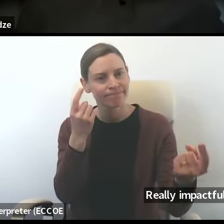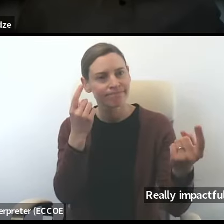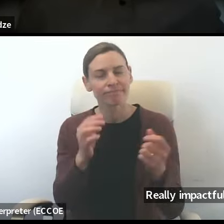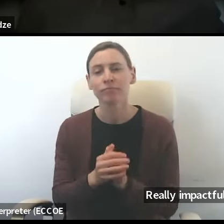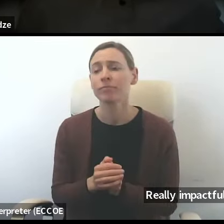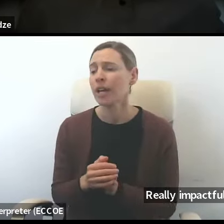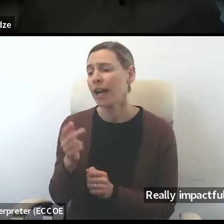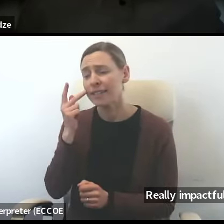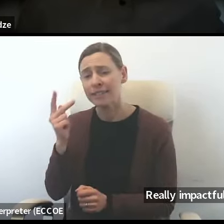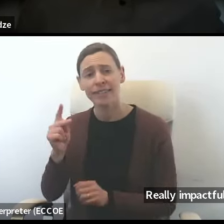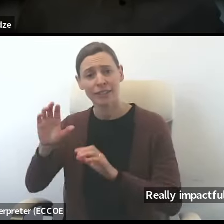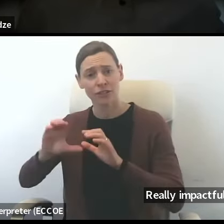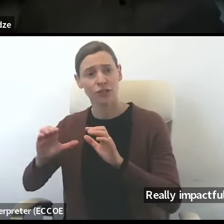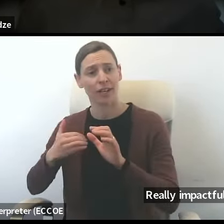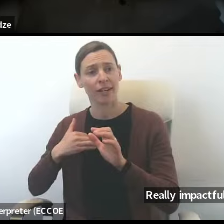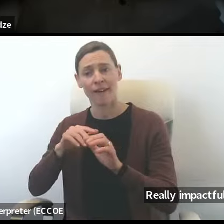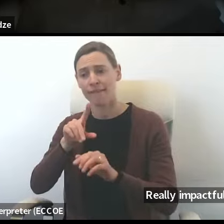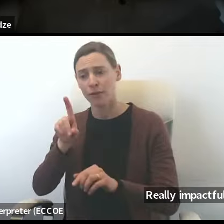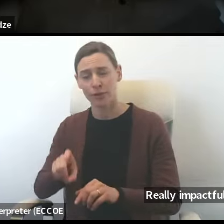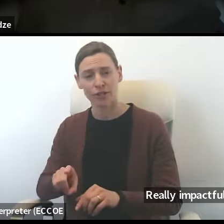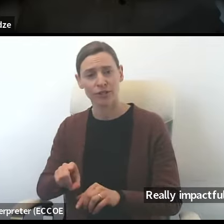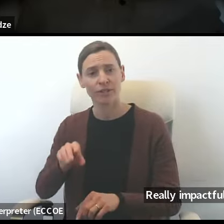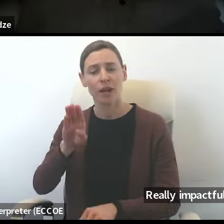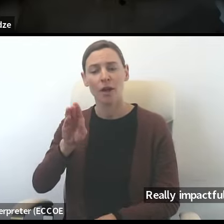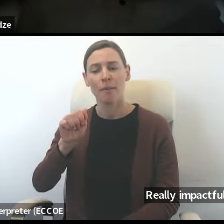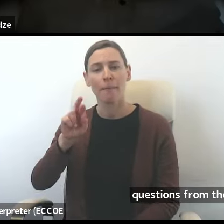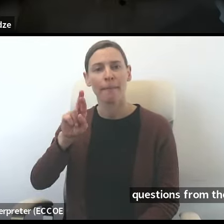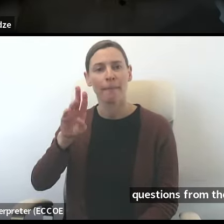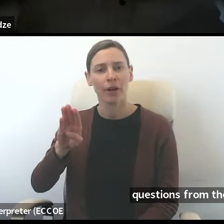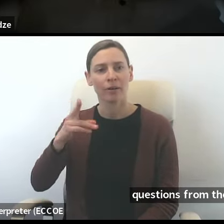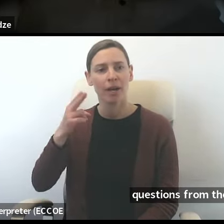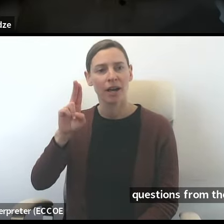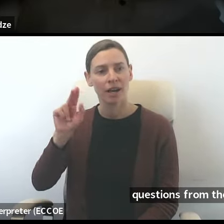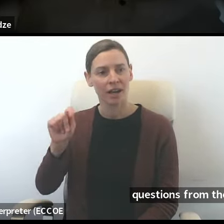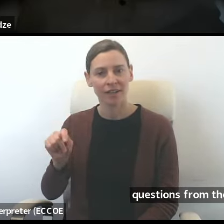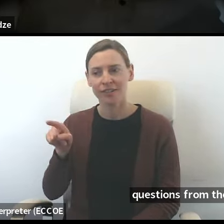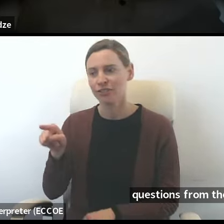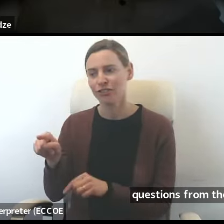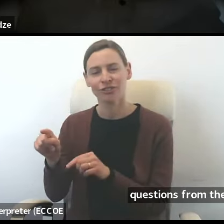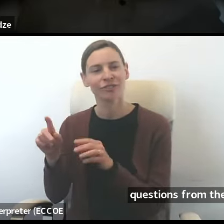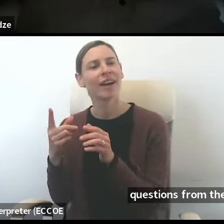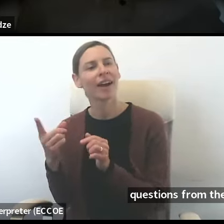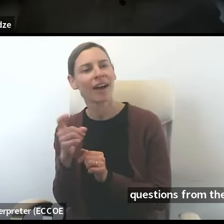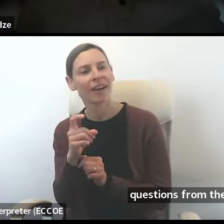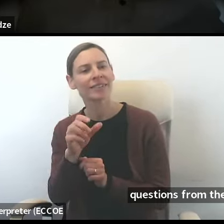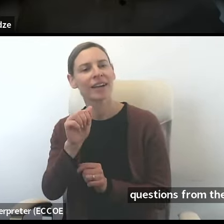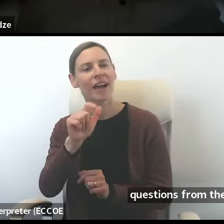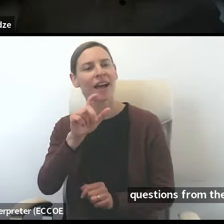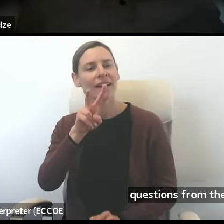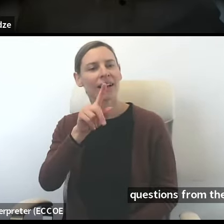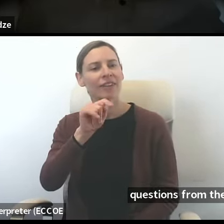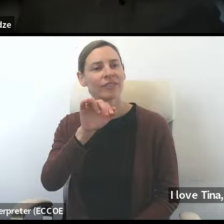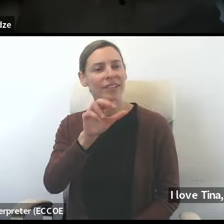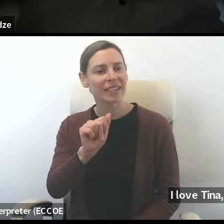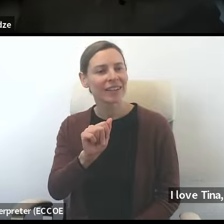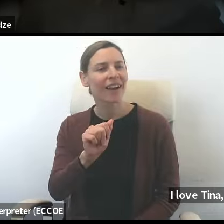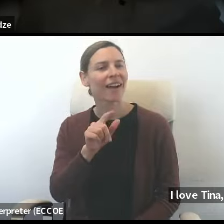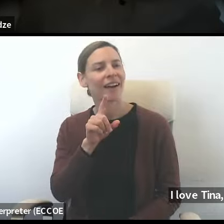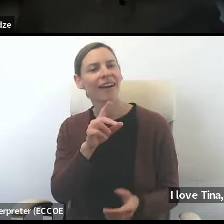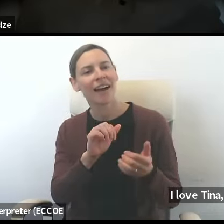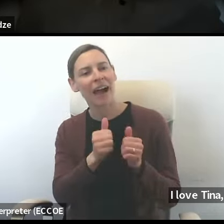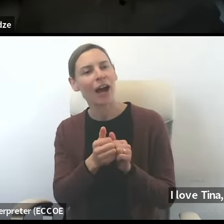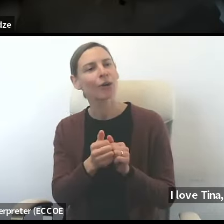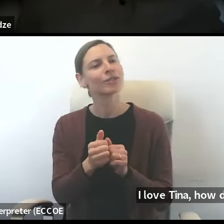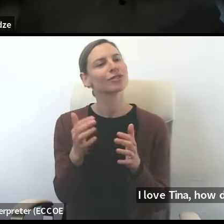First from Barb Hunt, who asks, Alevtina, how does humor help you feel that you are not a victim? Like, can